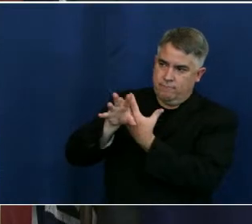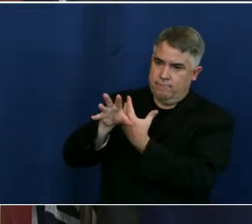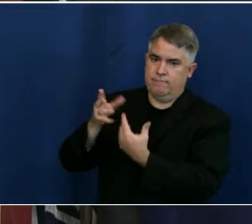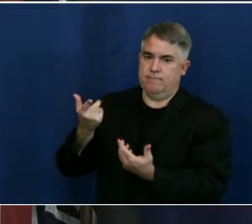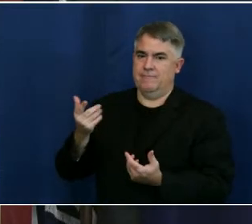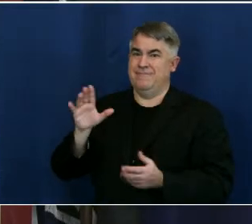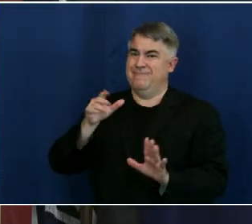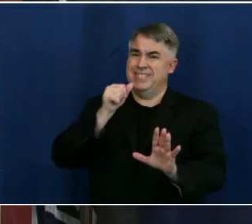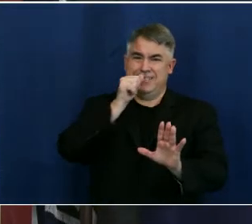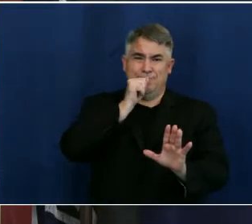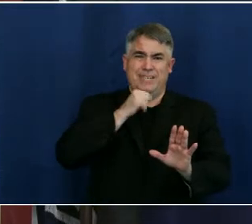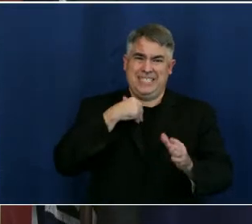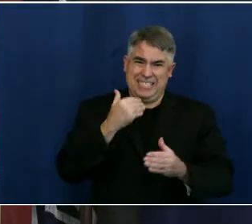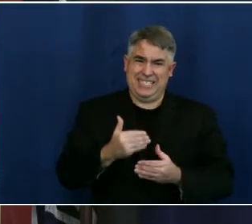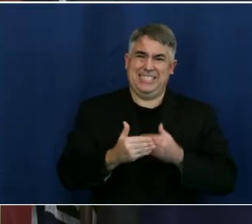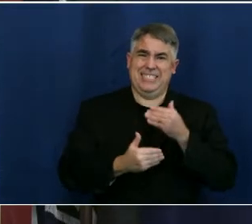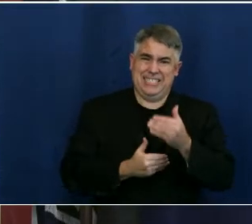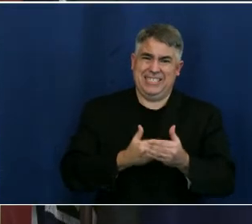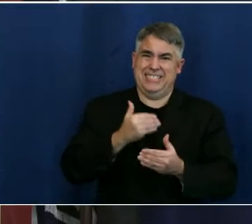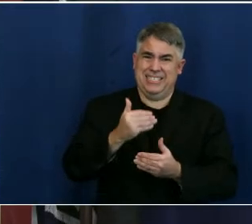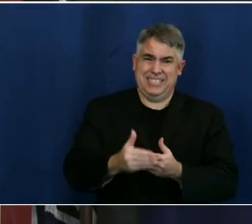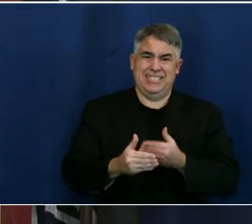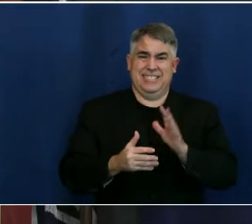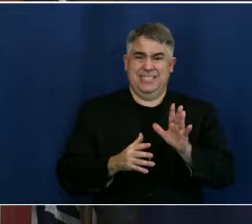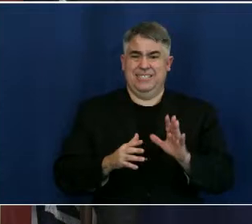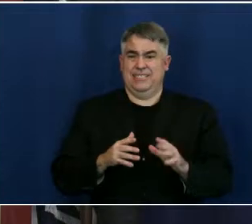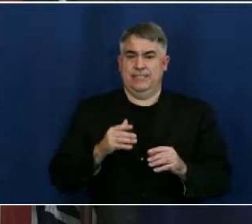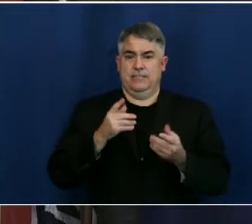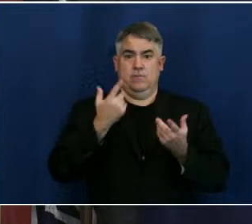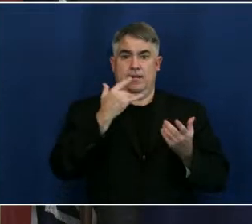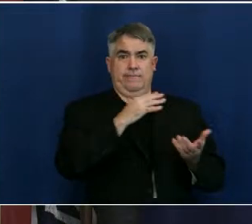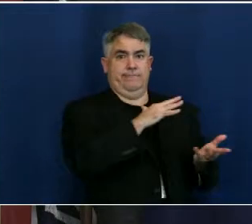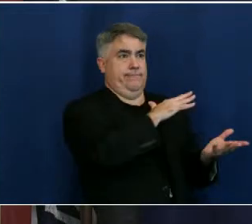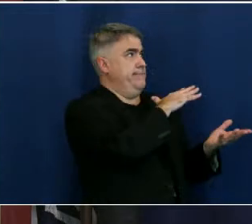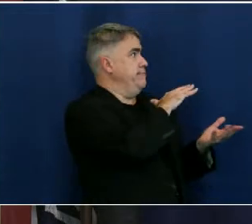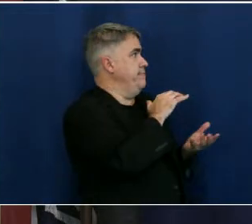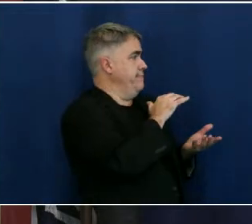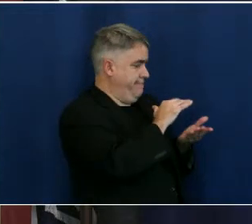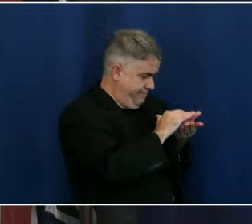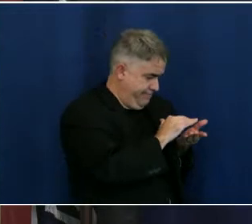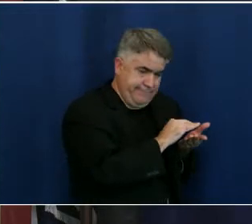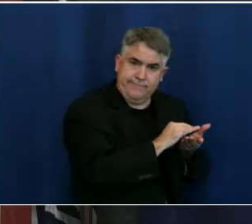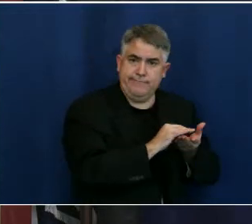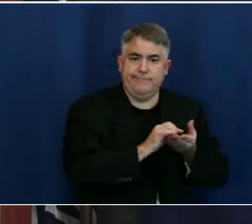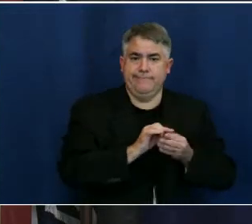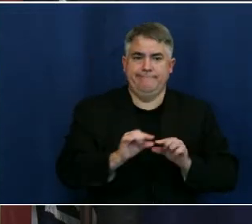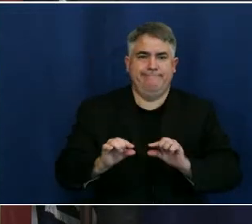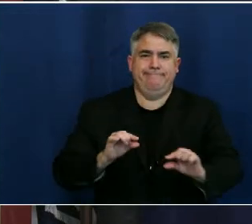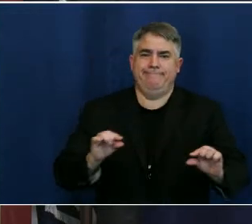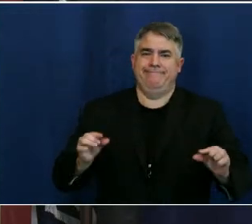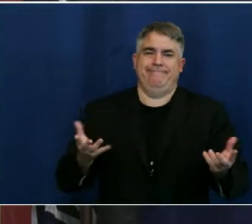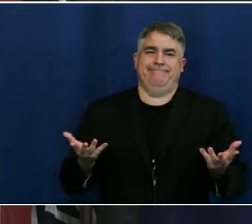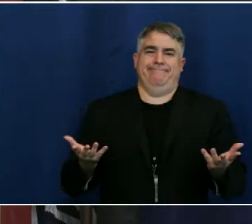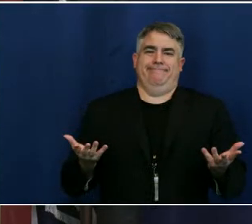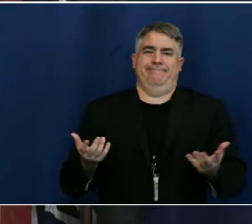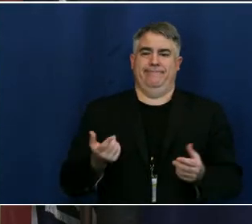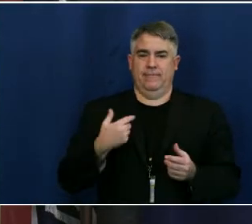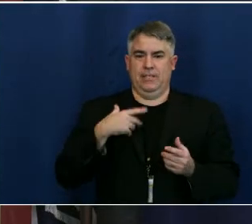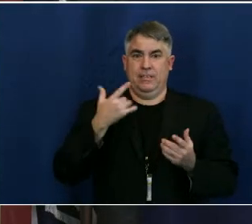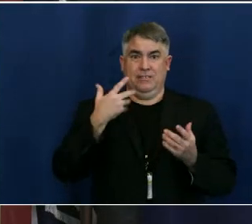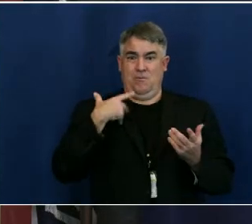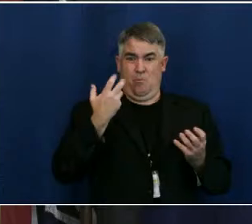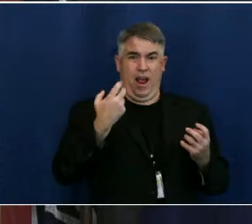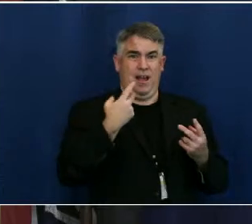calls. There are limited dosages. There's limited vaccines available. And so we do have plans in place. But, we